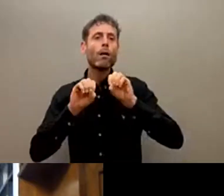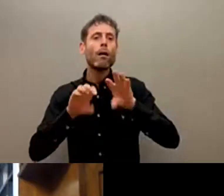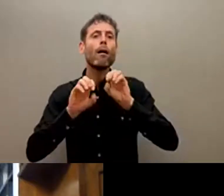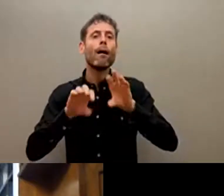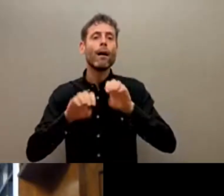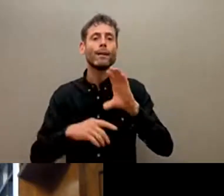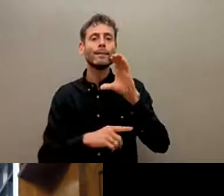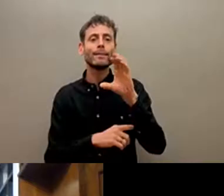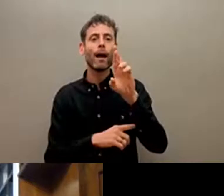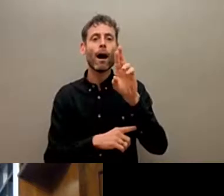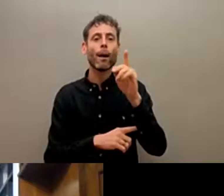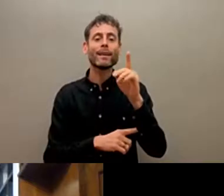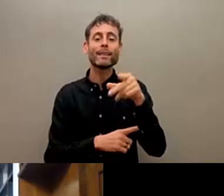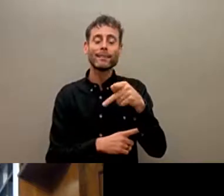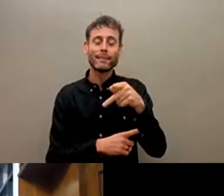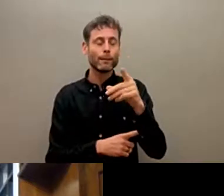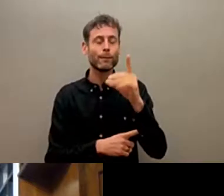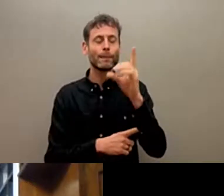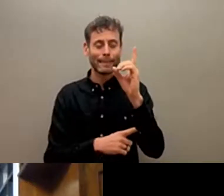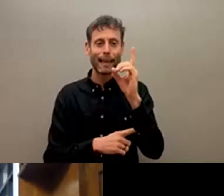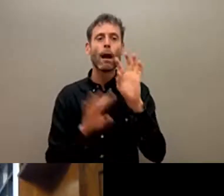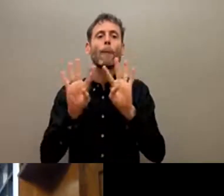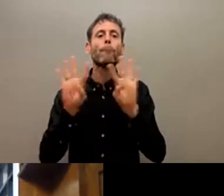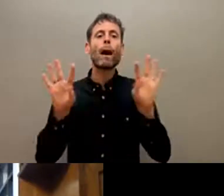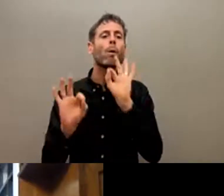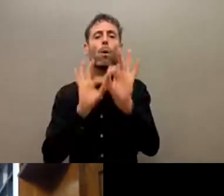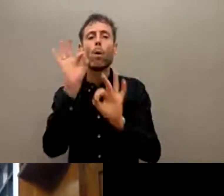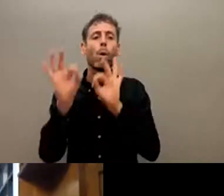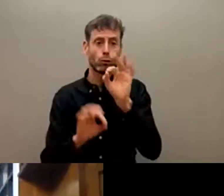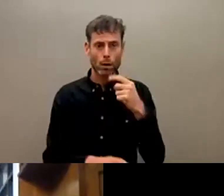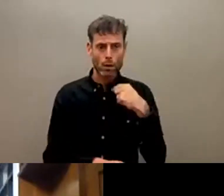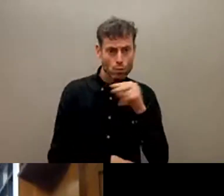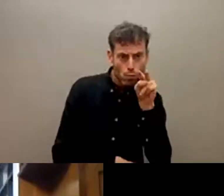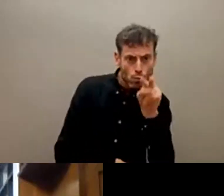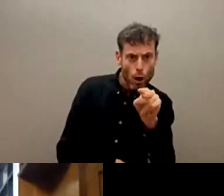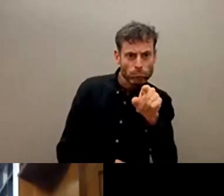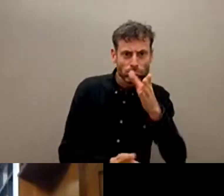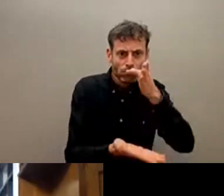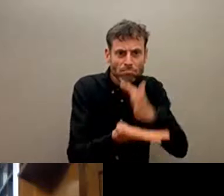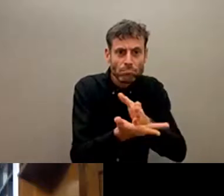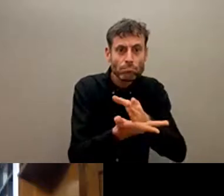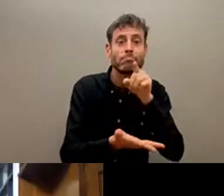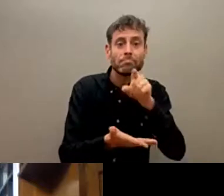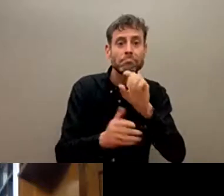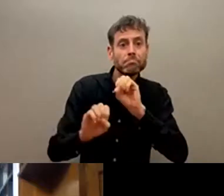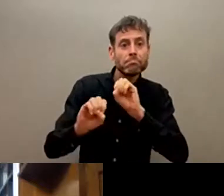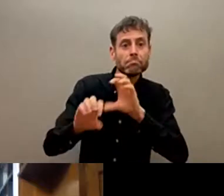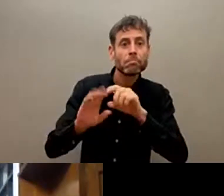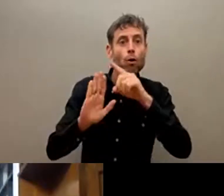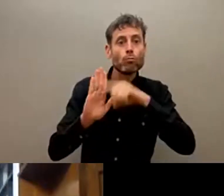also facilitated to bring the civil society report, and that was submitted